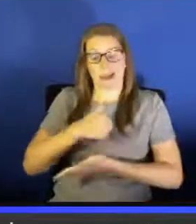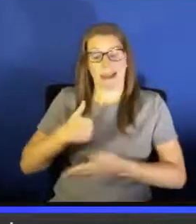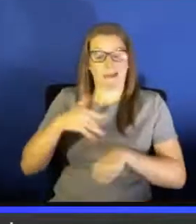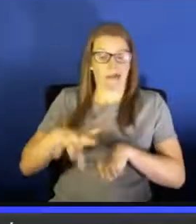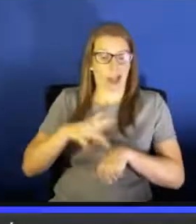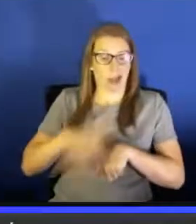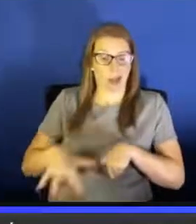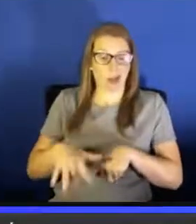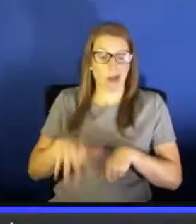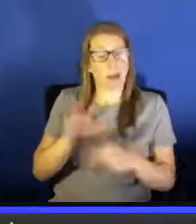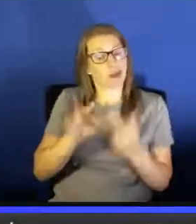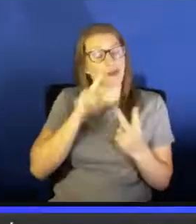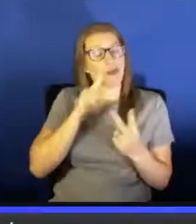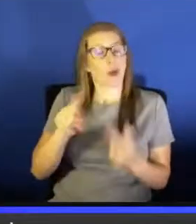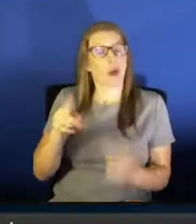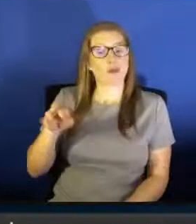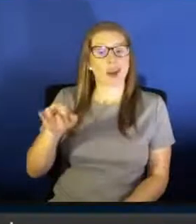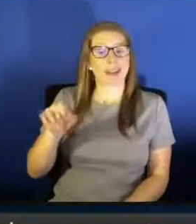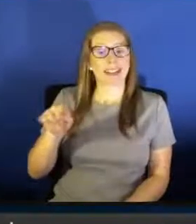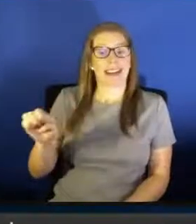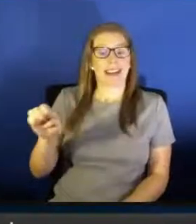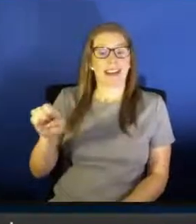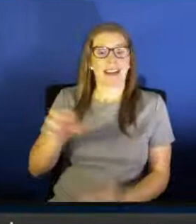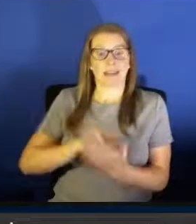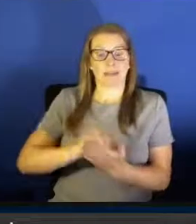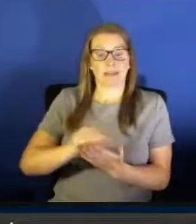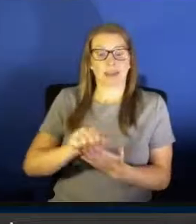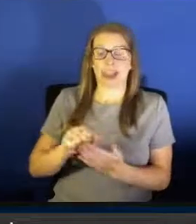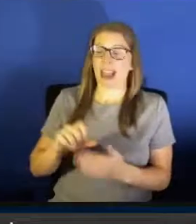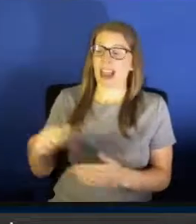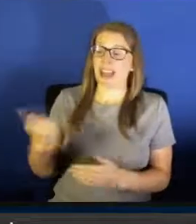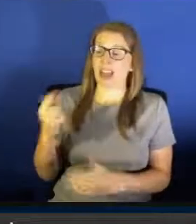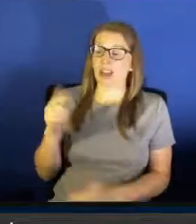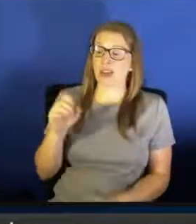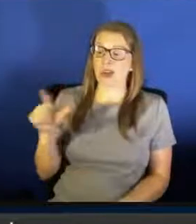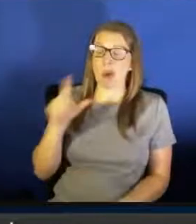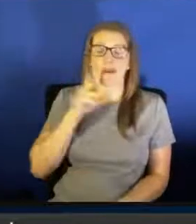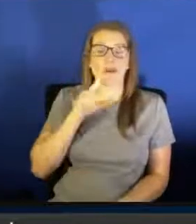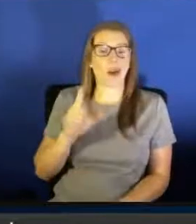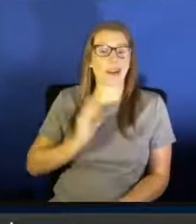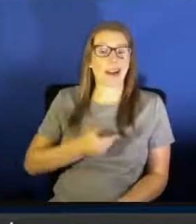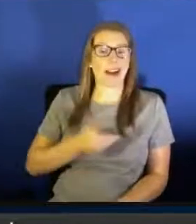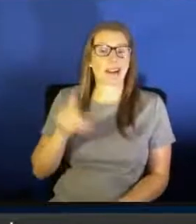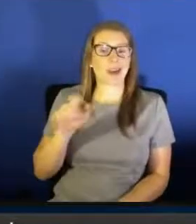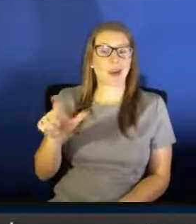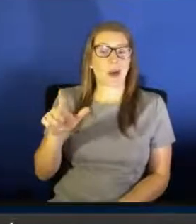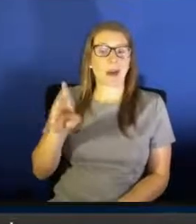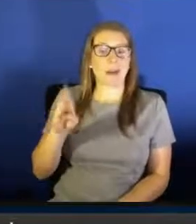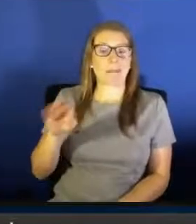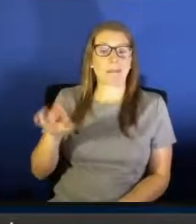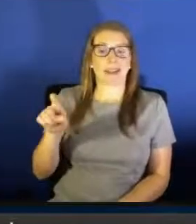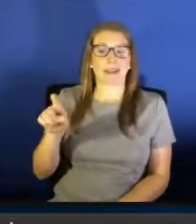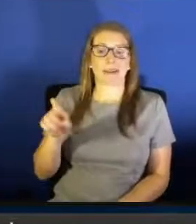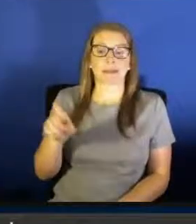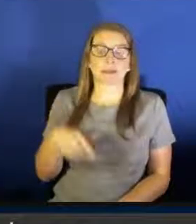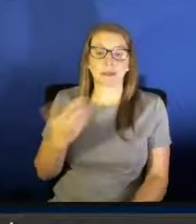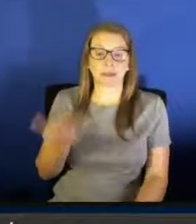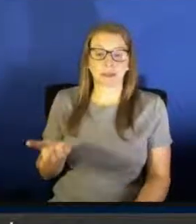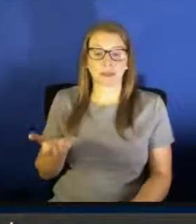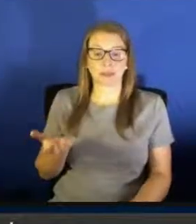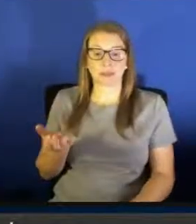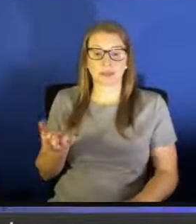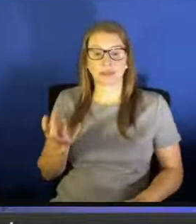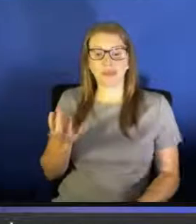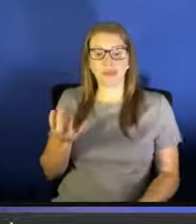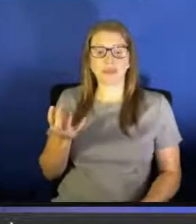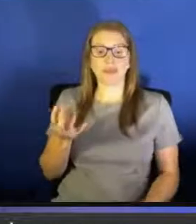option for our prostate cancer patients. You said another tool, the toolbox. Yeah. Okay, so Dr. Mirza, I want to talk about this. I'm going to try to get it right.